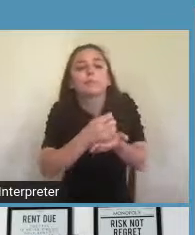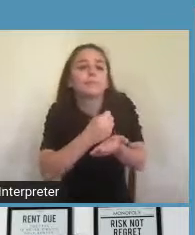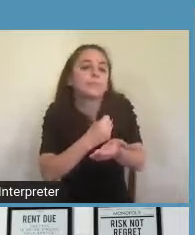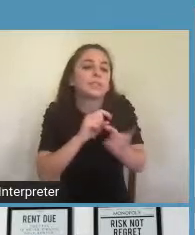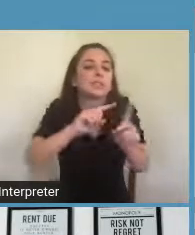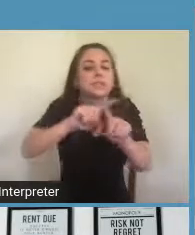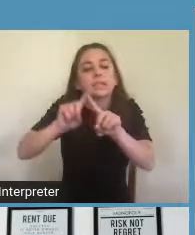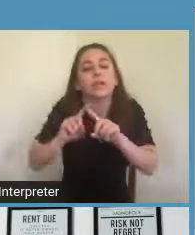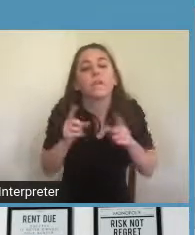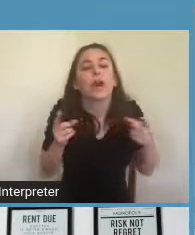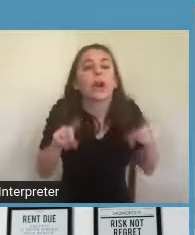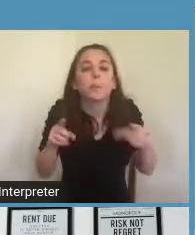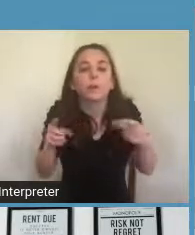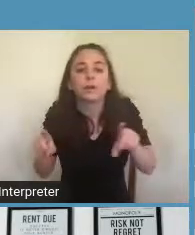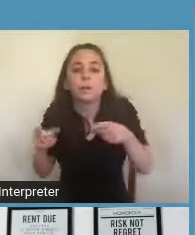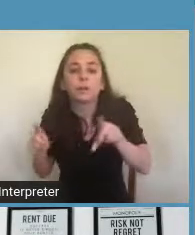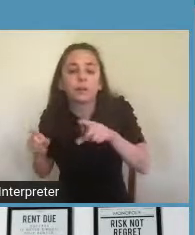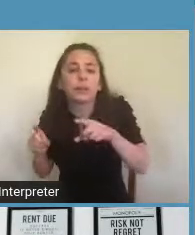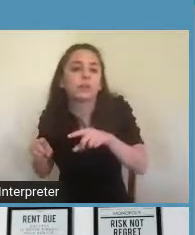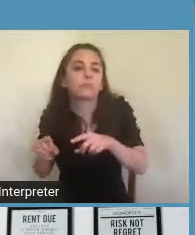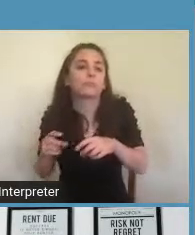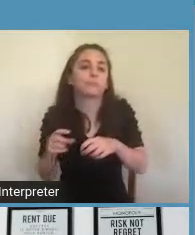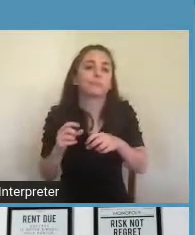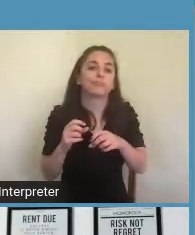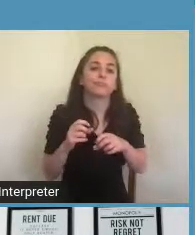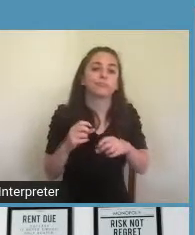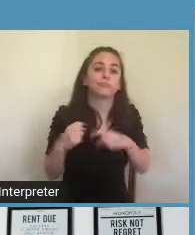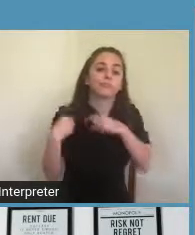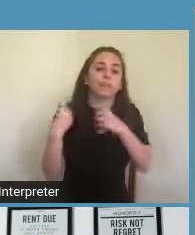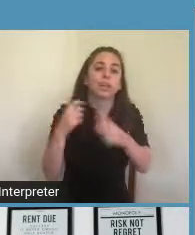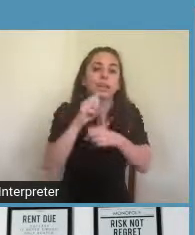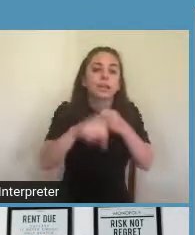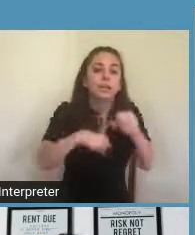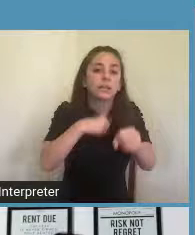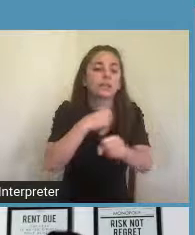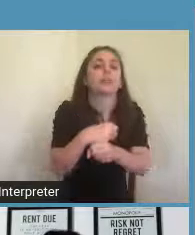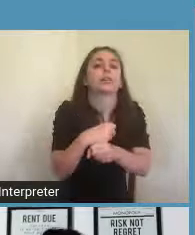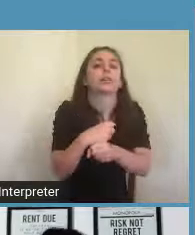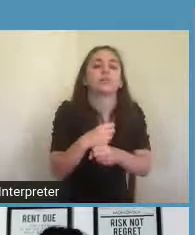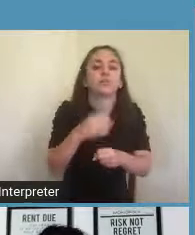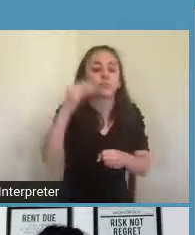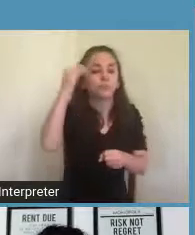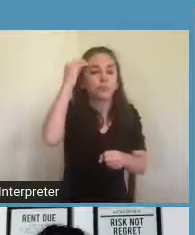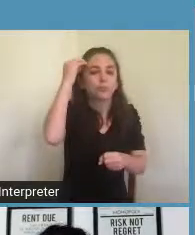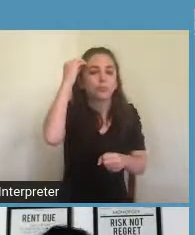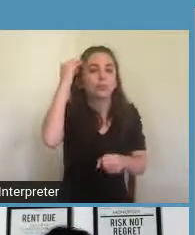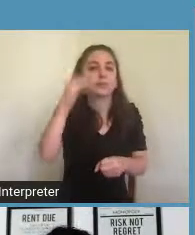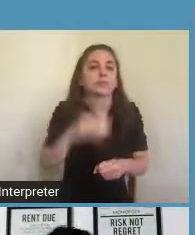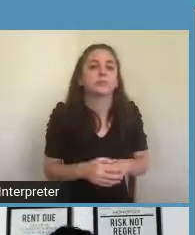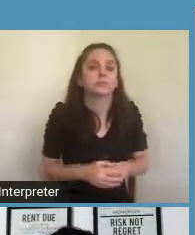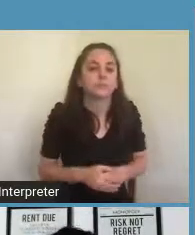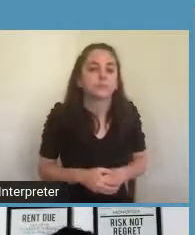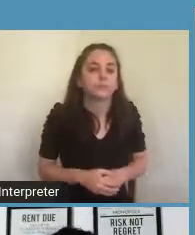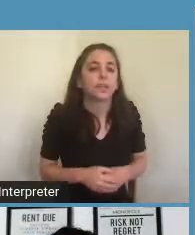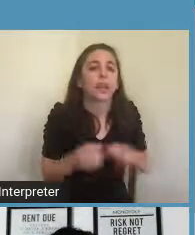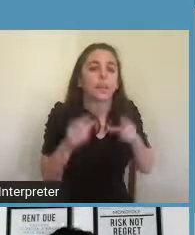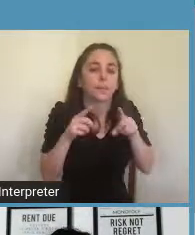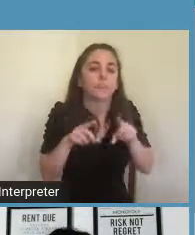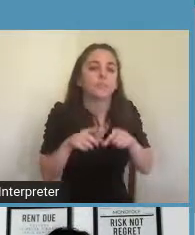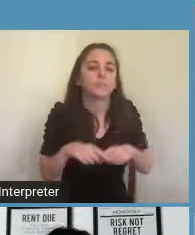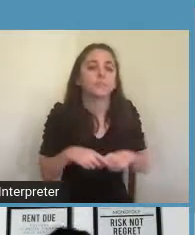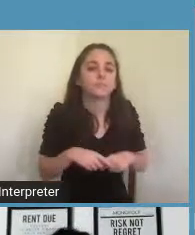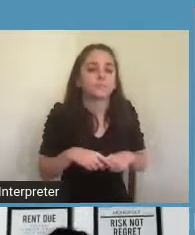just throughout your year that are just kind of baseline milestone. But even thinking about, all right, some of their kind